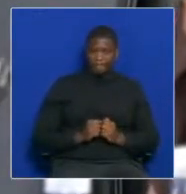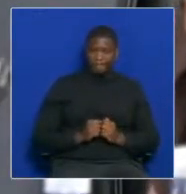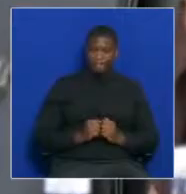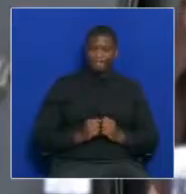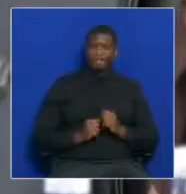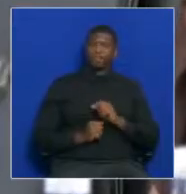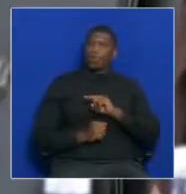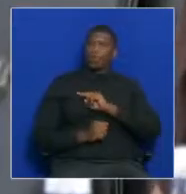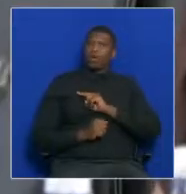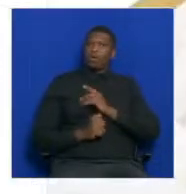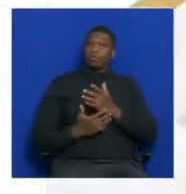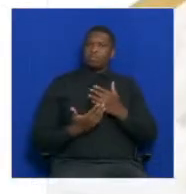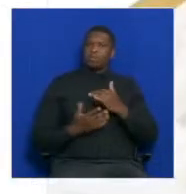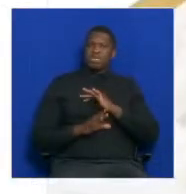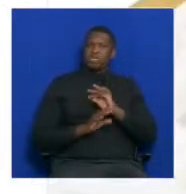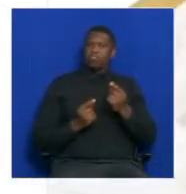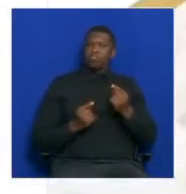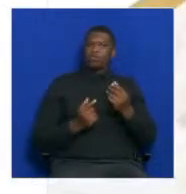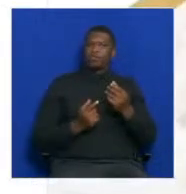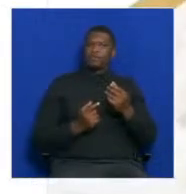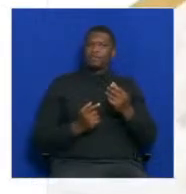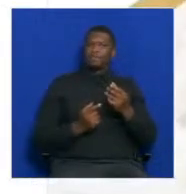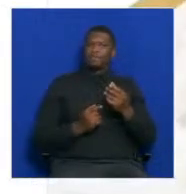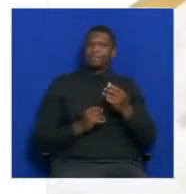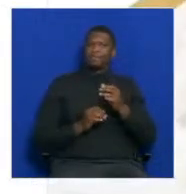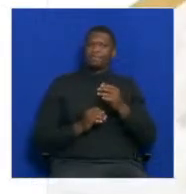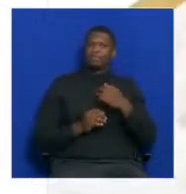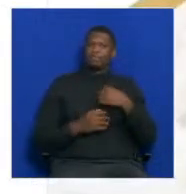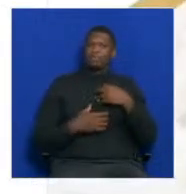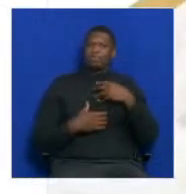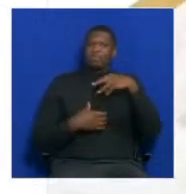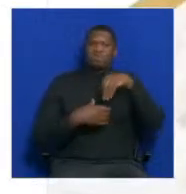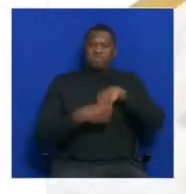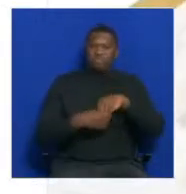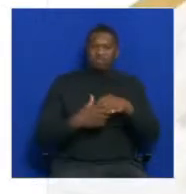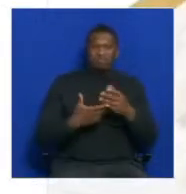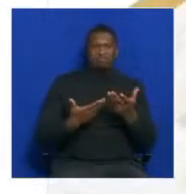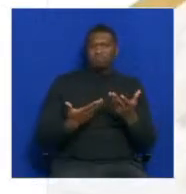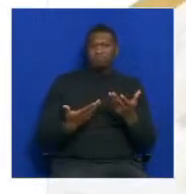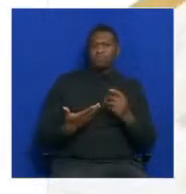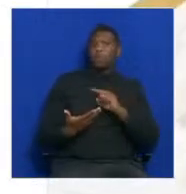impose myself into these matters.